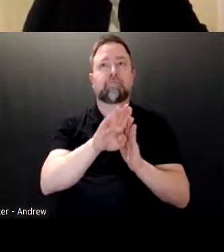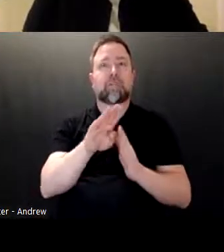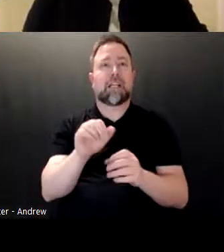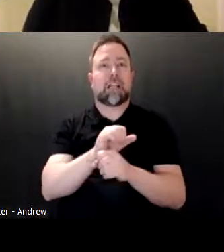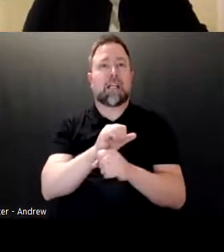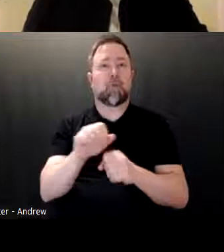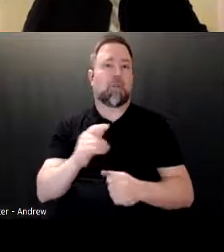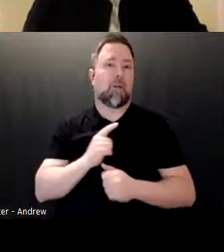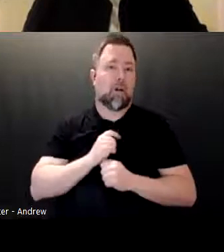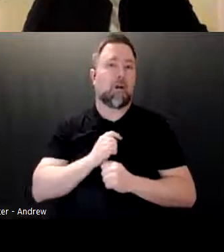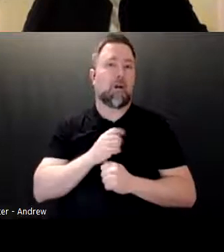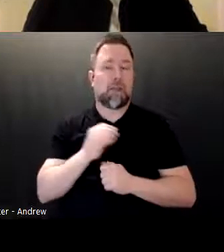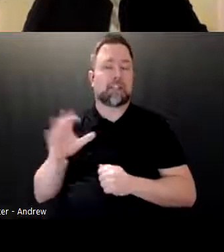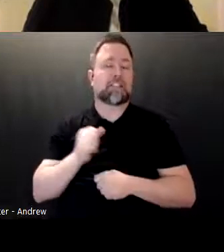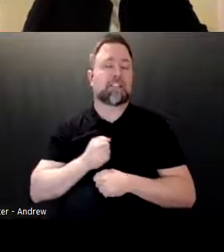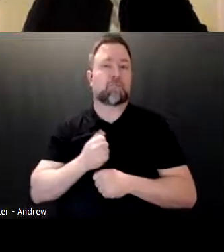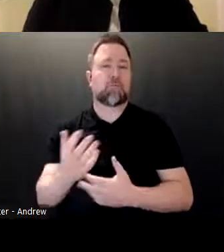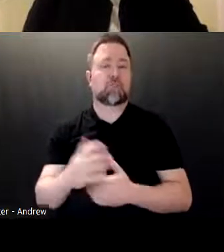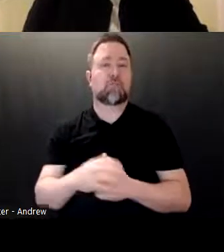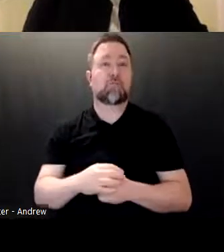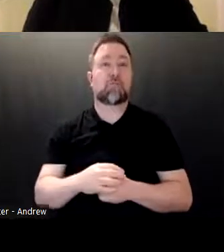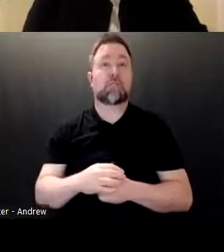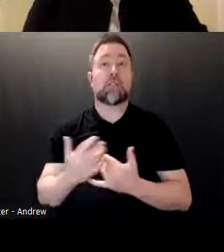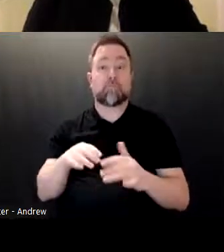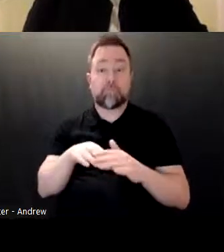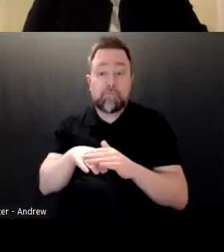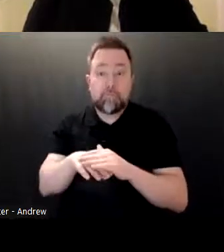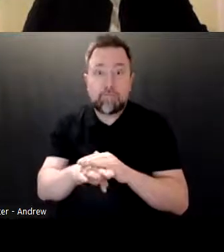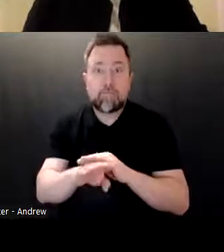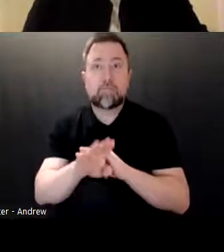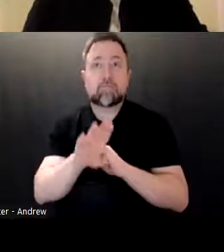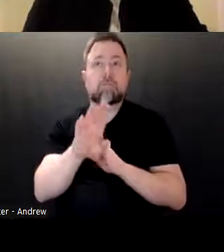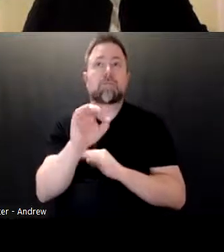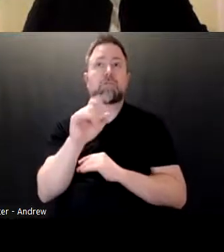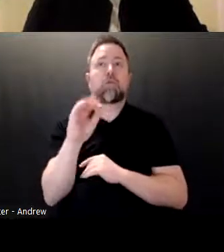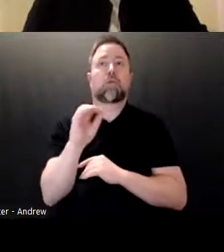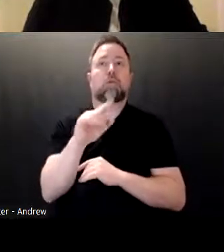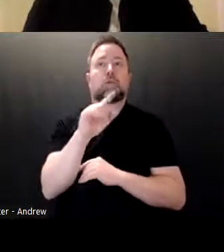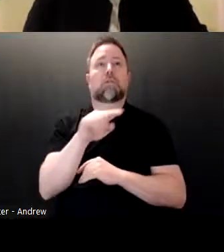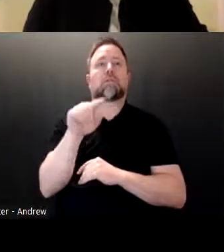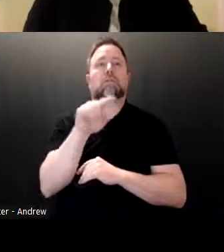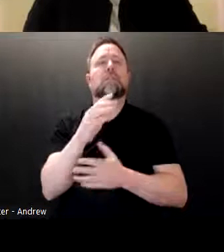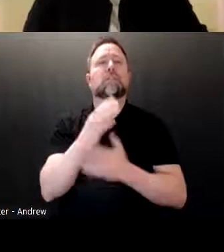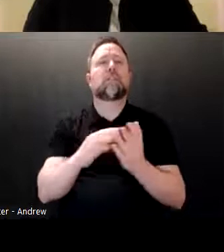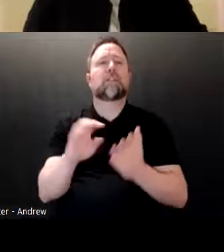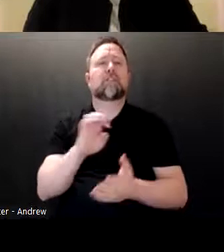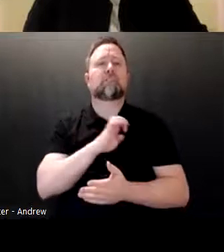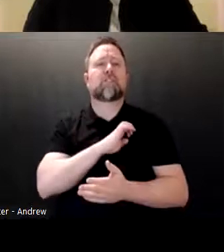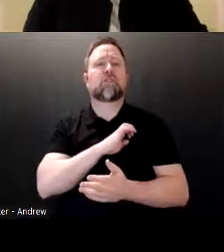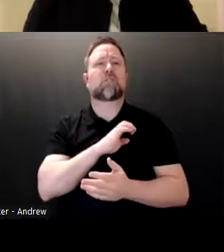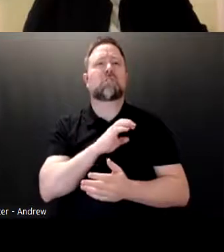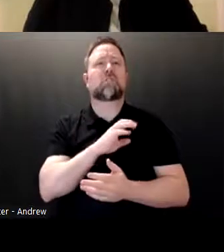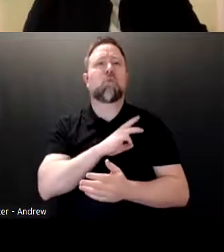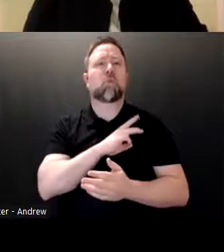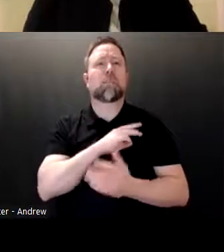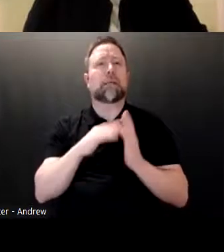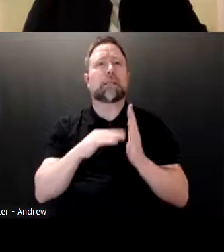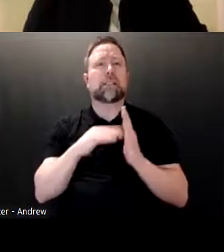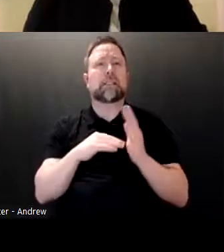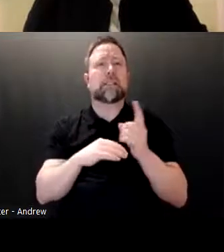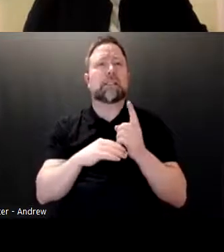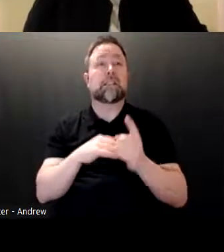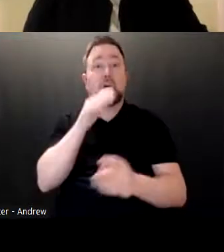the pigment directly into the wet stucco. So during Esherick's lifetime, really